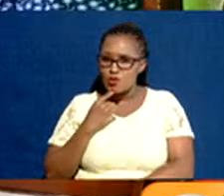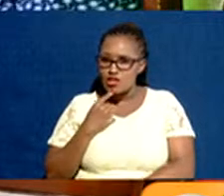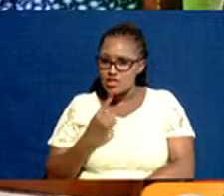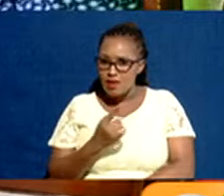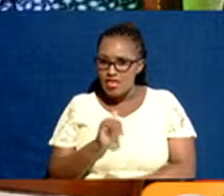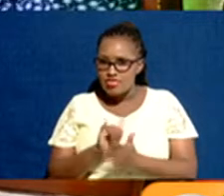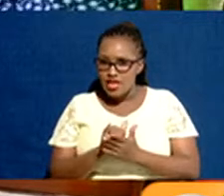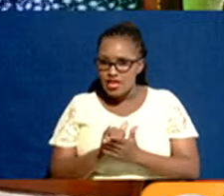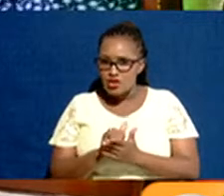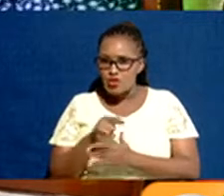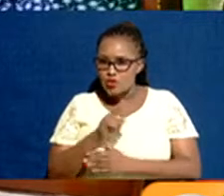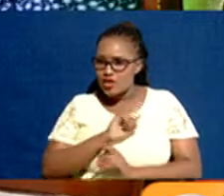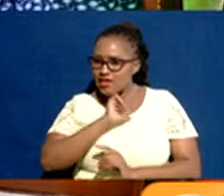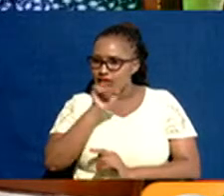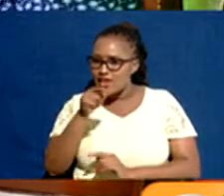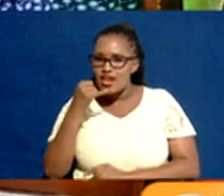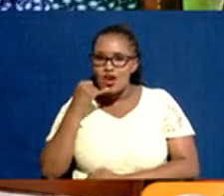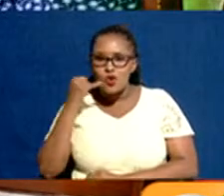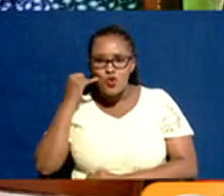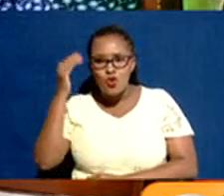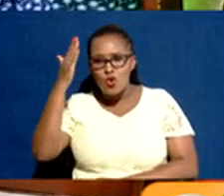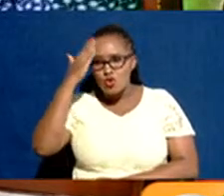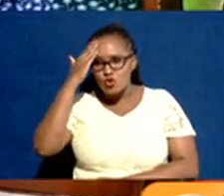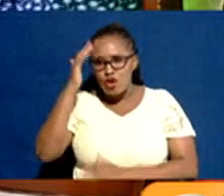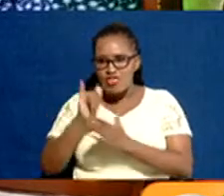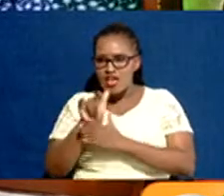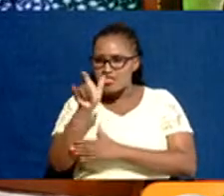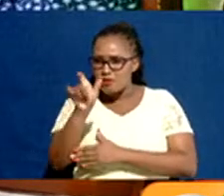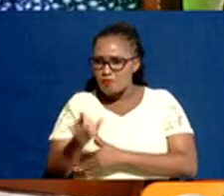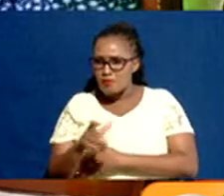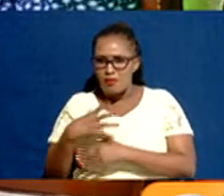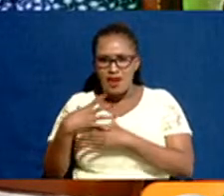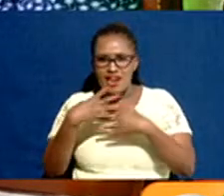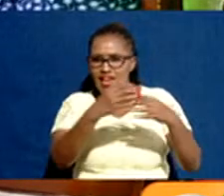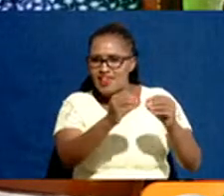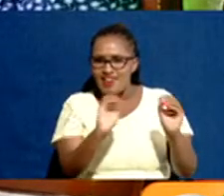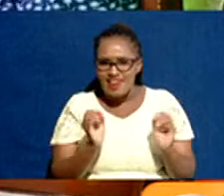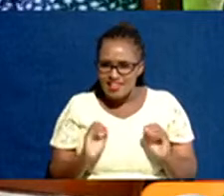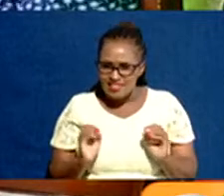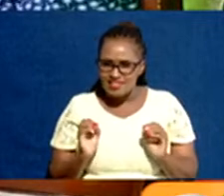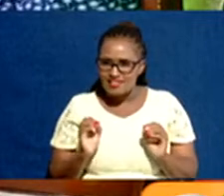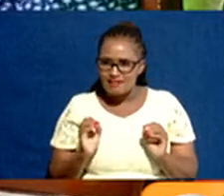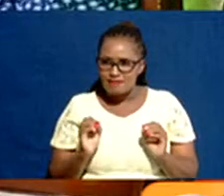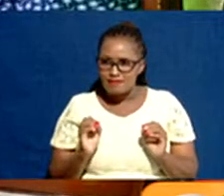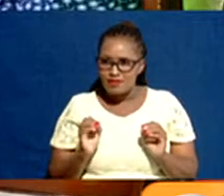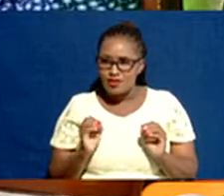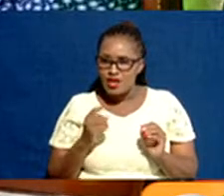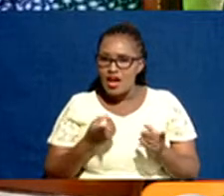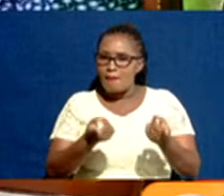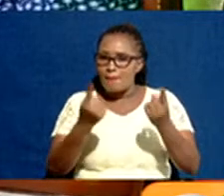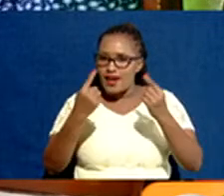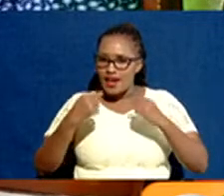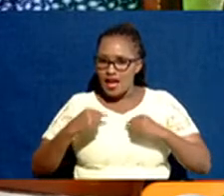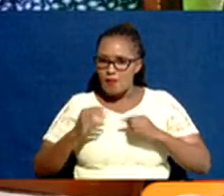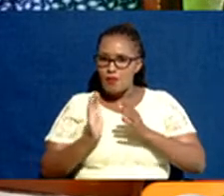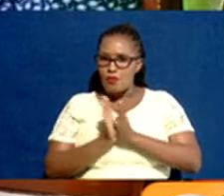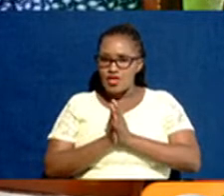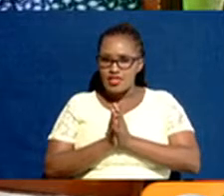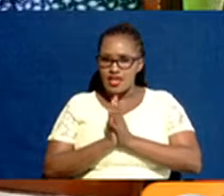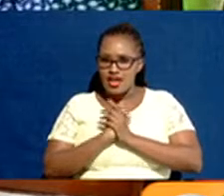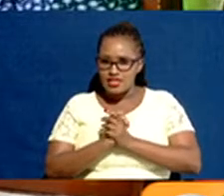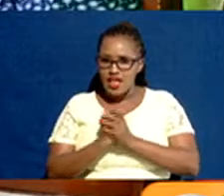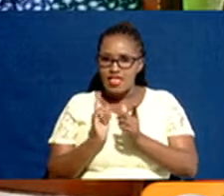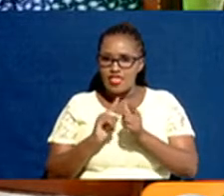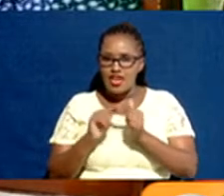went there knowingly that these people are not going anywhere. That's what you said. I quote you verbatim. I've come here with iron sheets, food,